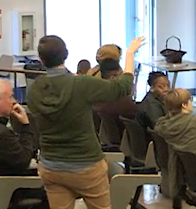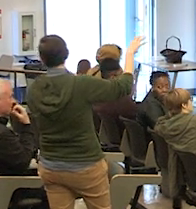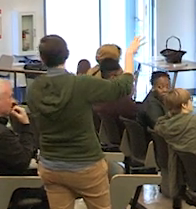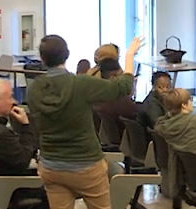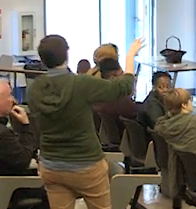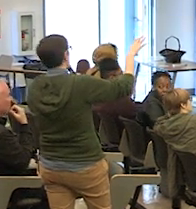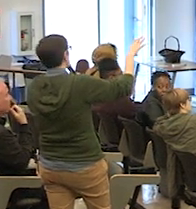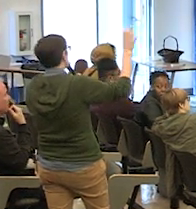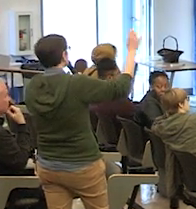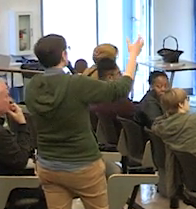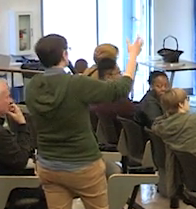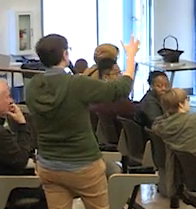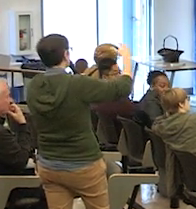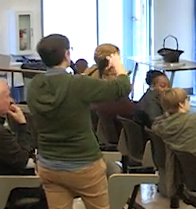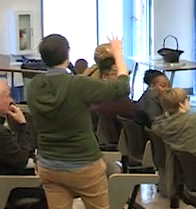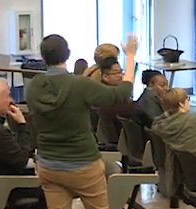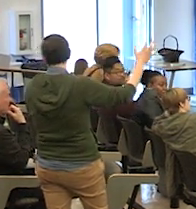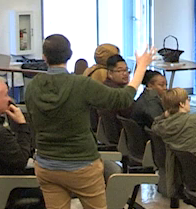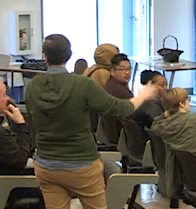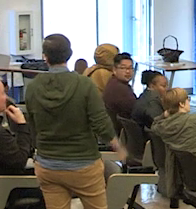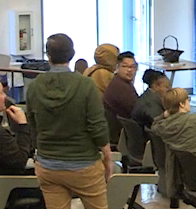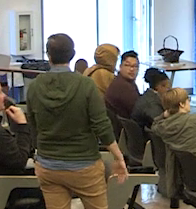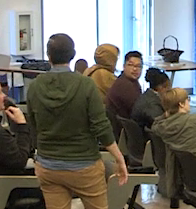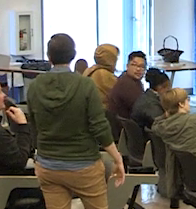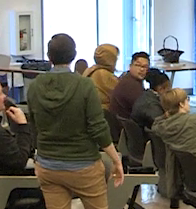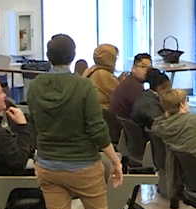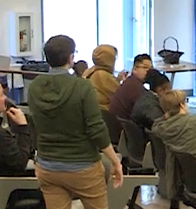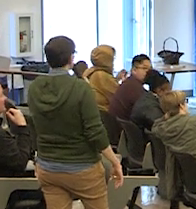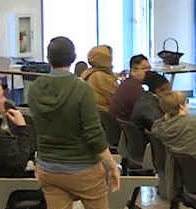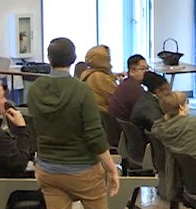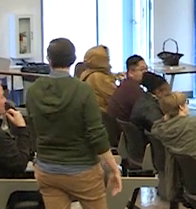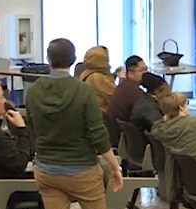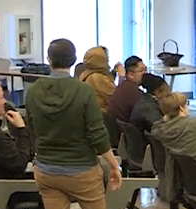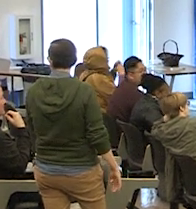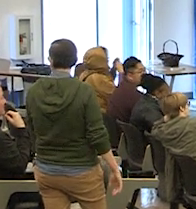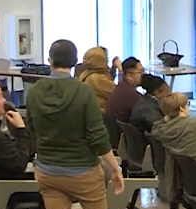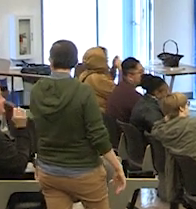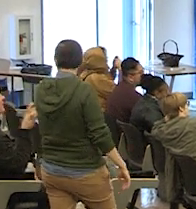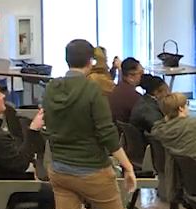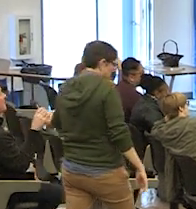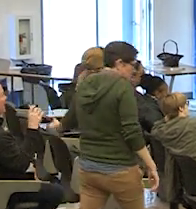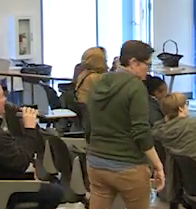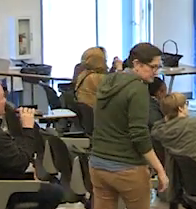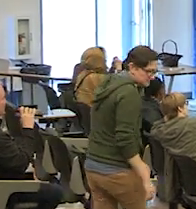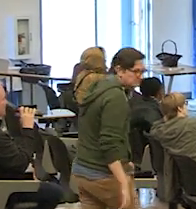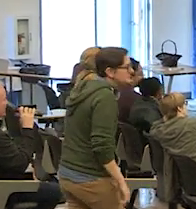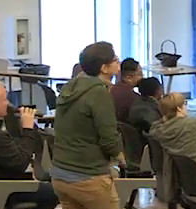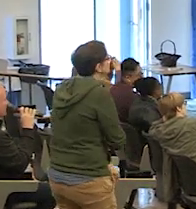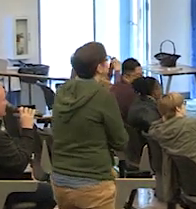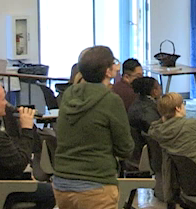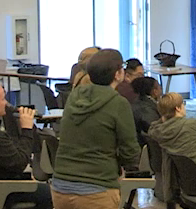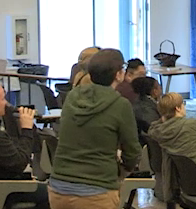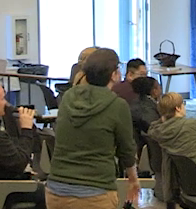name that you put up there, but also reflections on what you're noticing of the names that are up there and what was contributed by folks in the room. The first